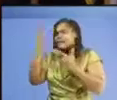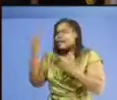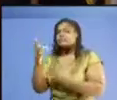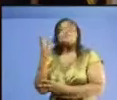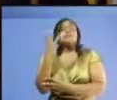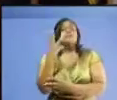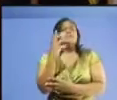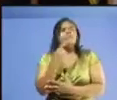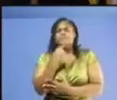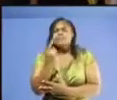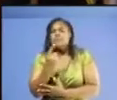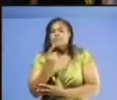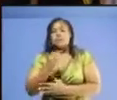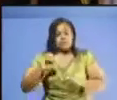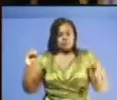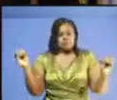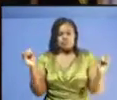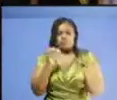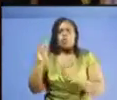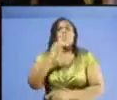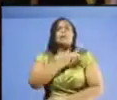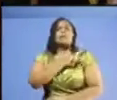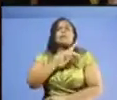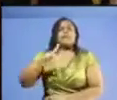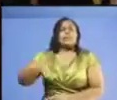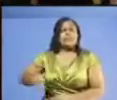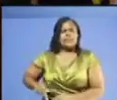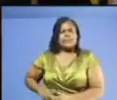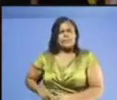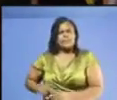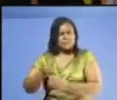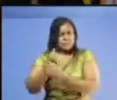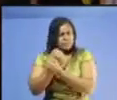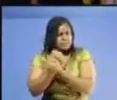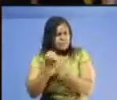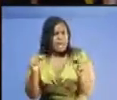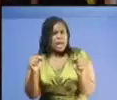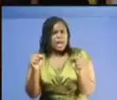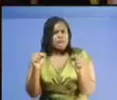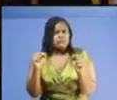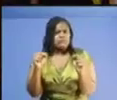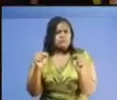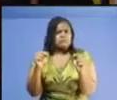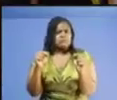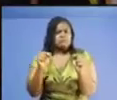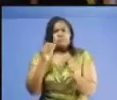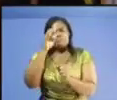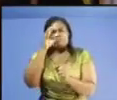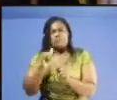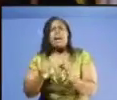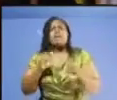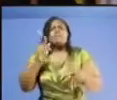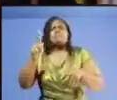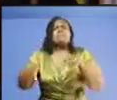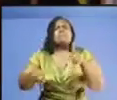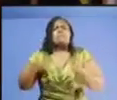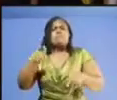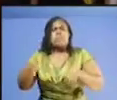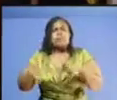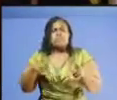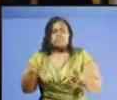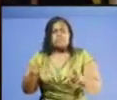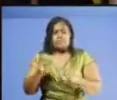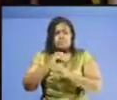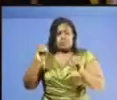said, there is no king saved by the multitude of his host. There is